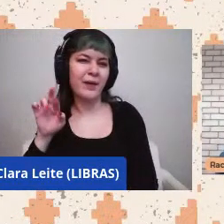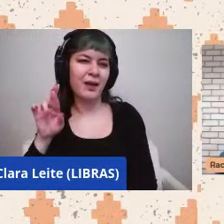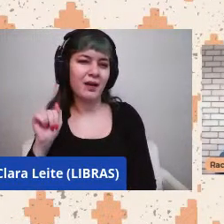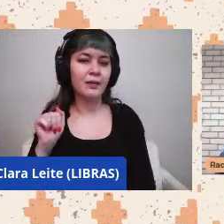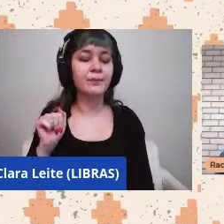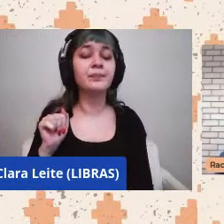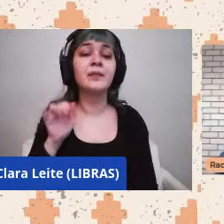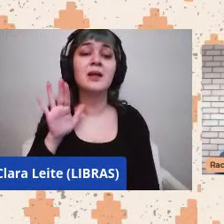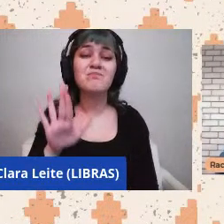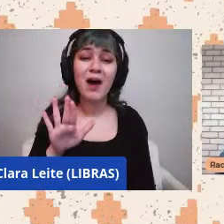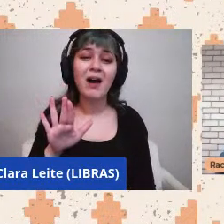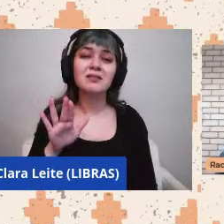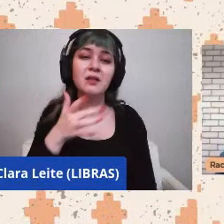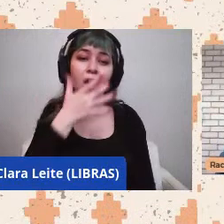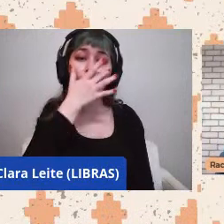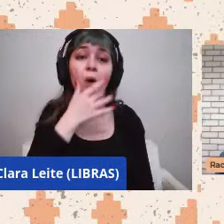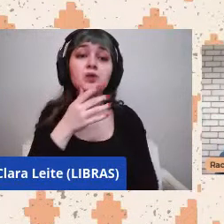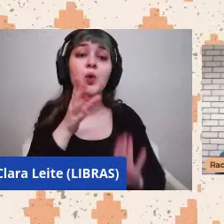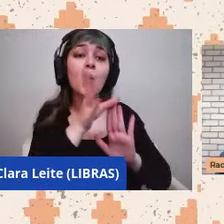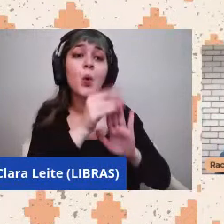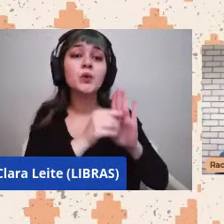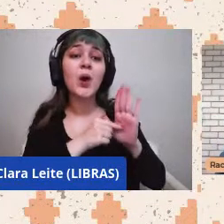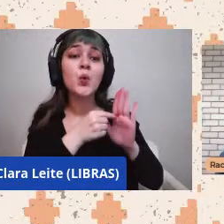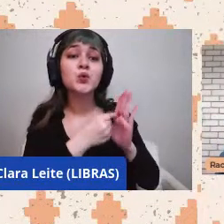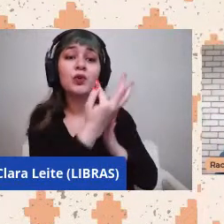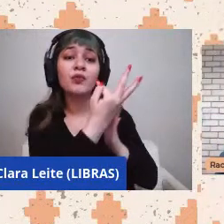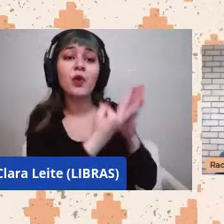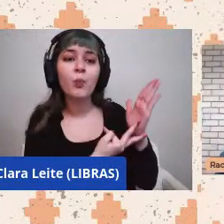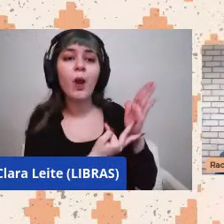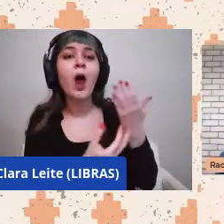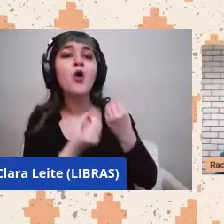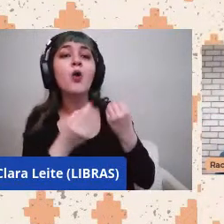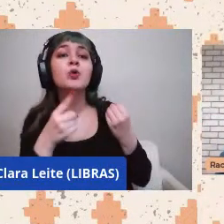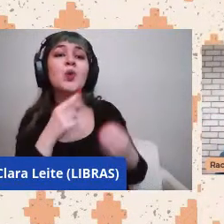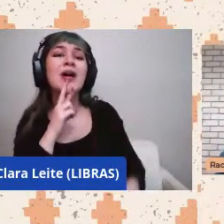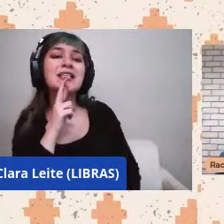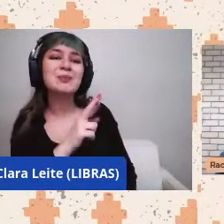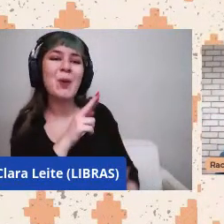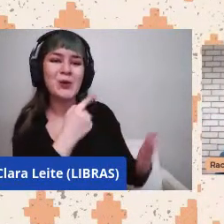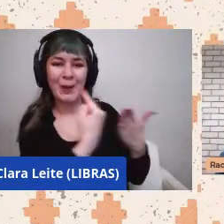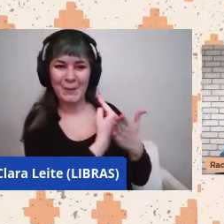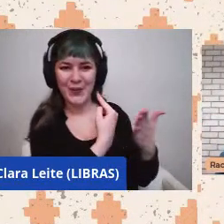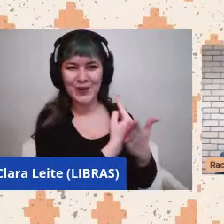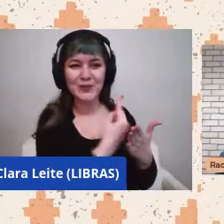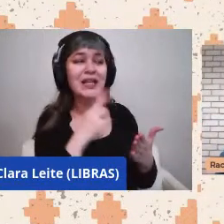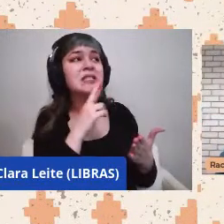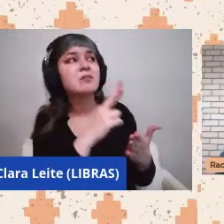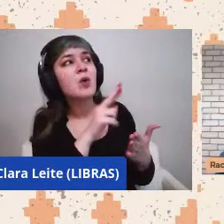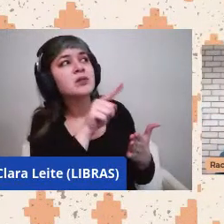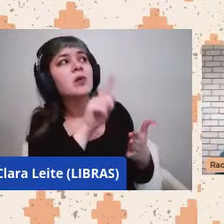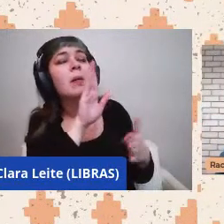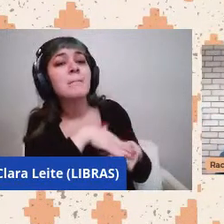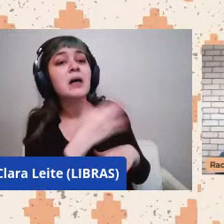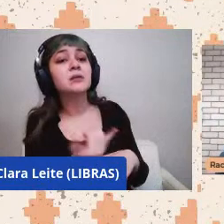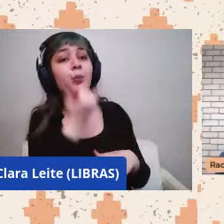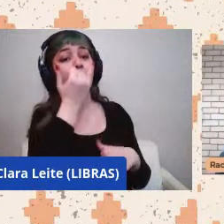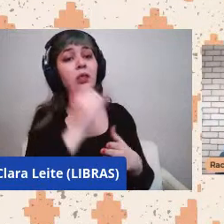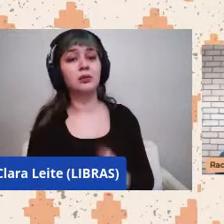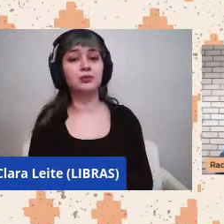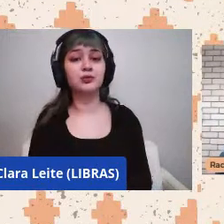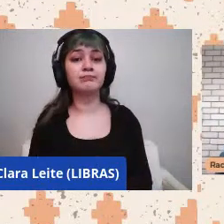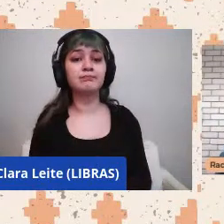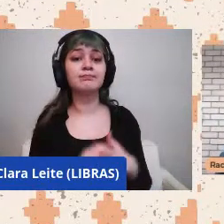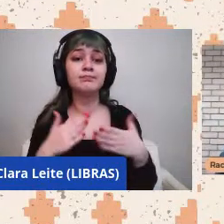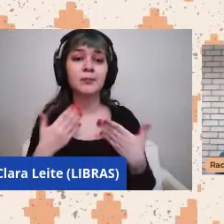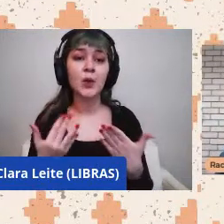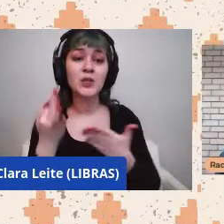But really, I think it's the content of the form itself and your responses to the questions that it asks that are most important. So